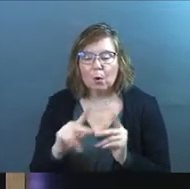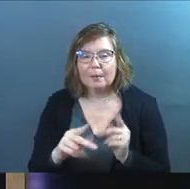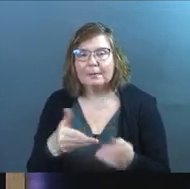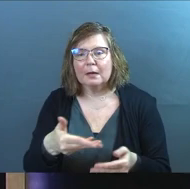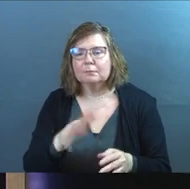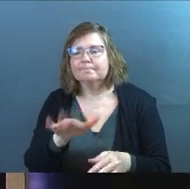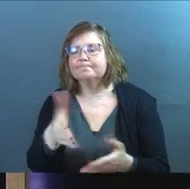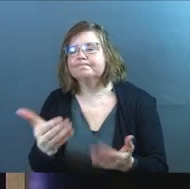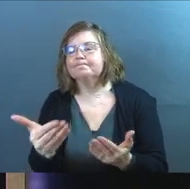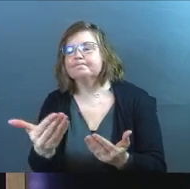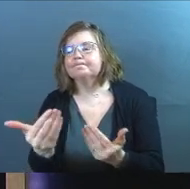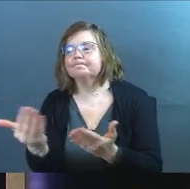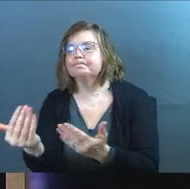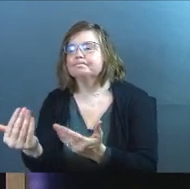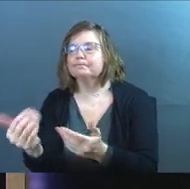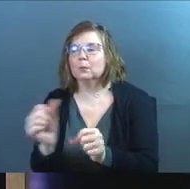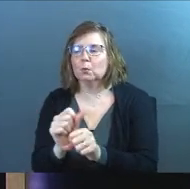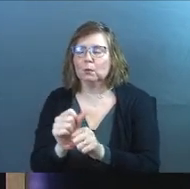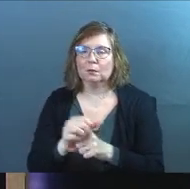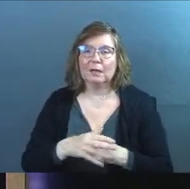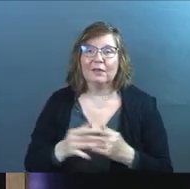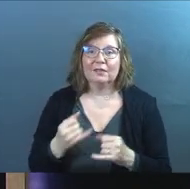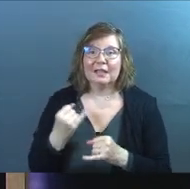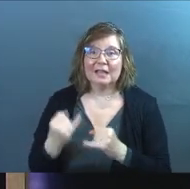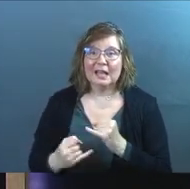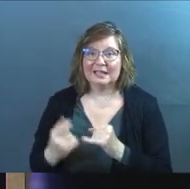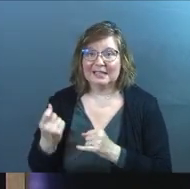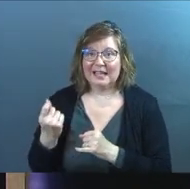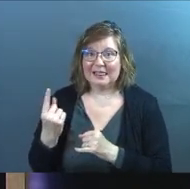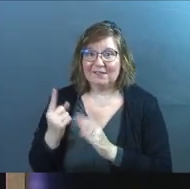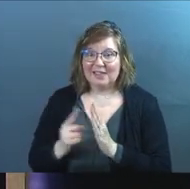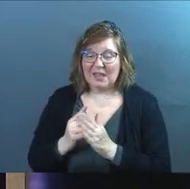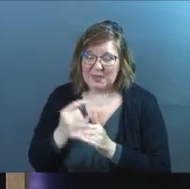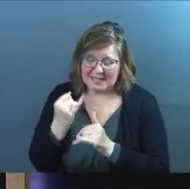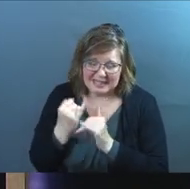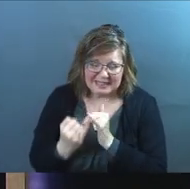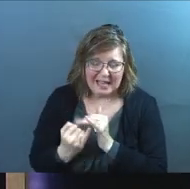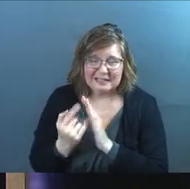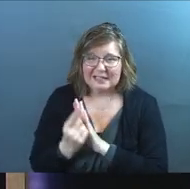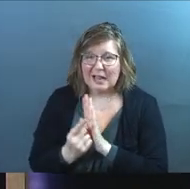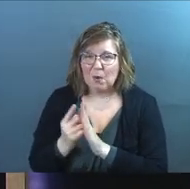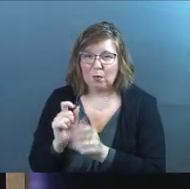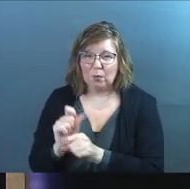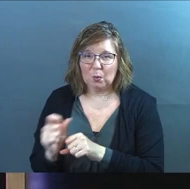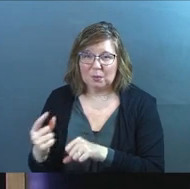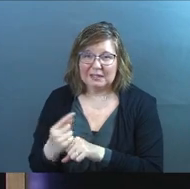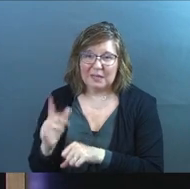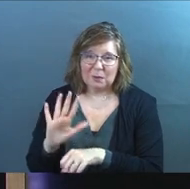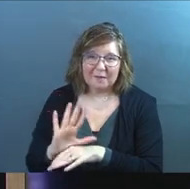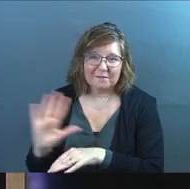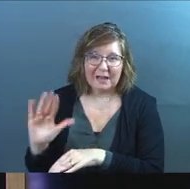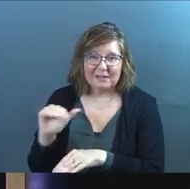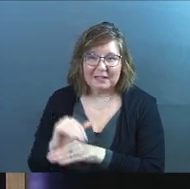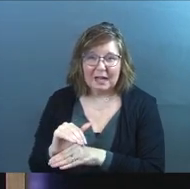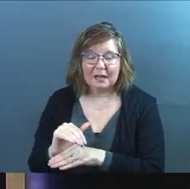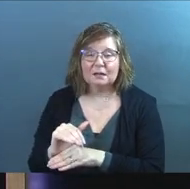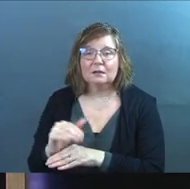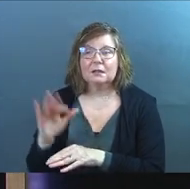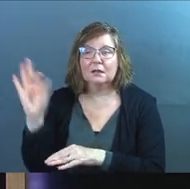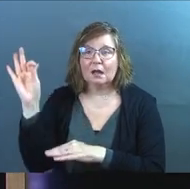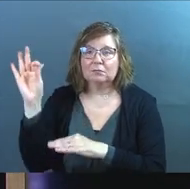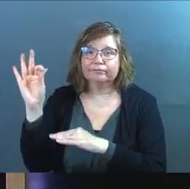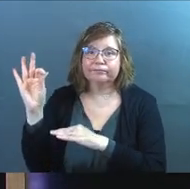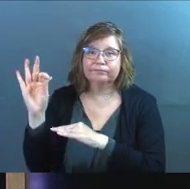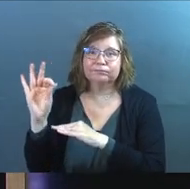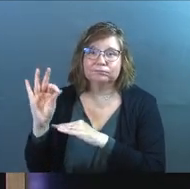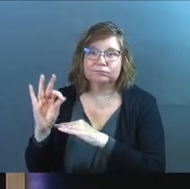people hired, come work for me. And then the 11th hour, 11 hours into that workday, around 5 p.m., the sun's starting to come